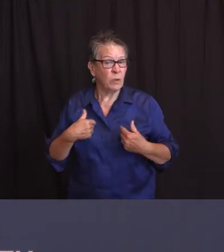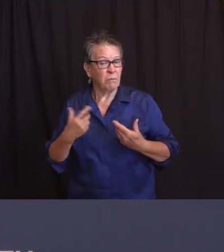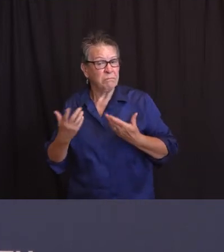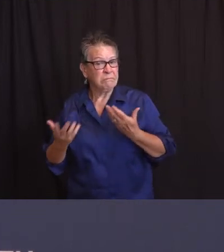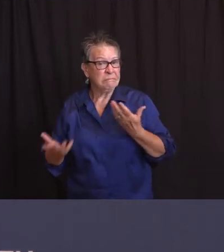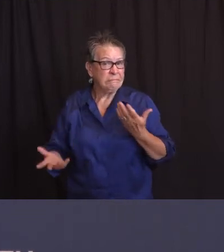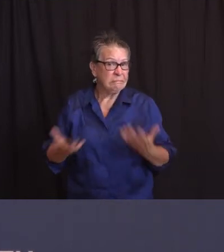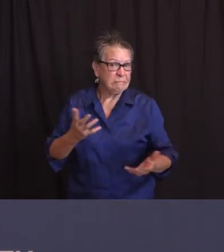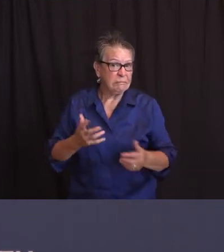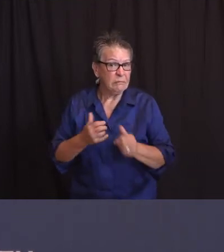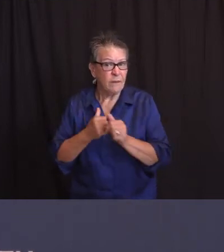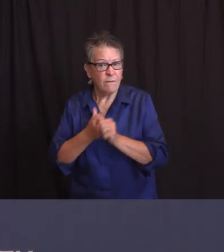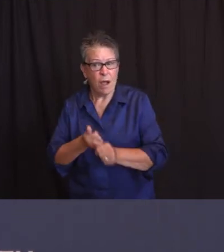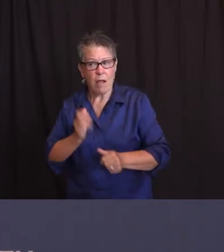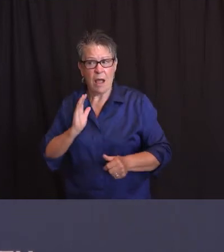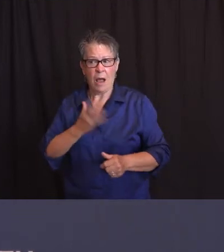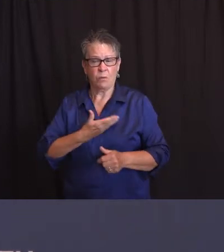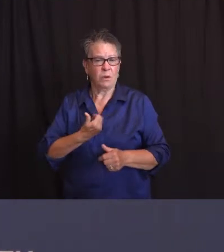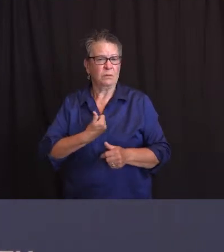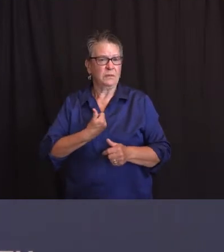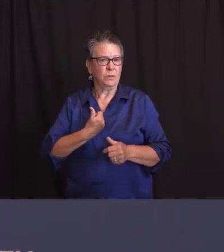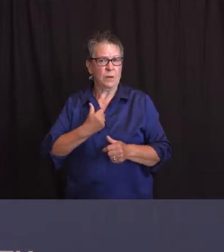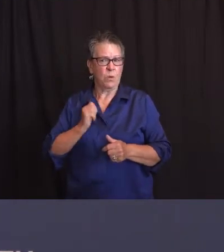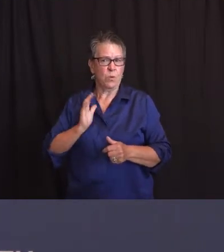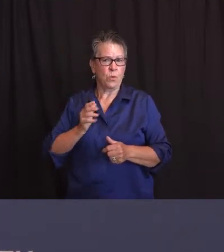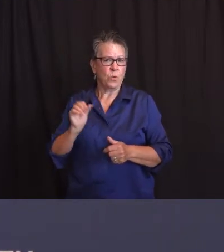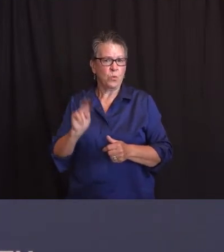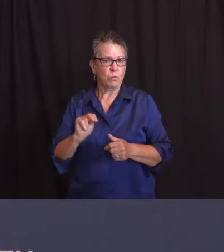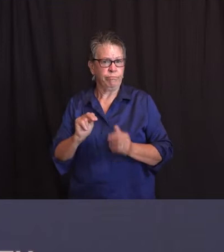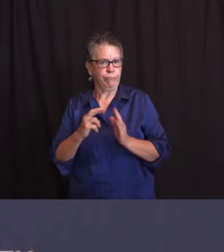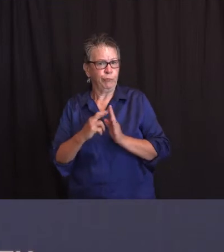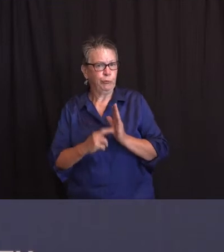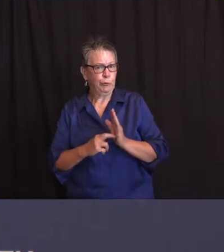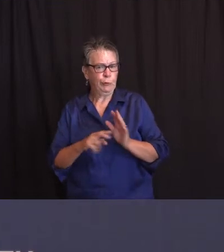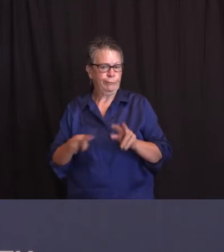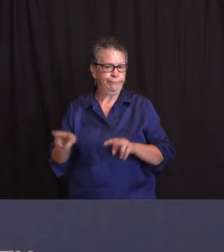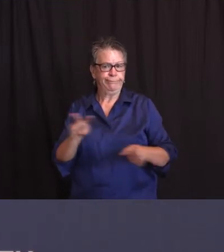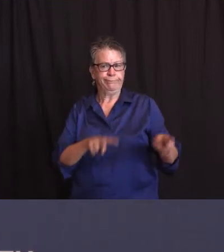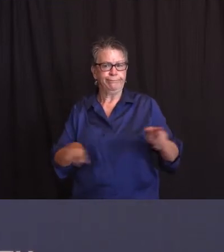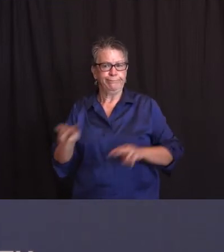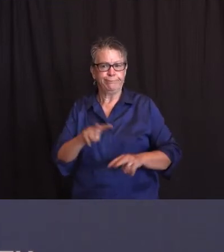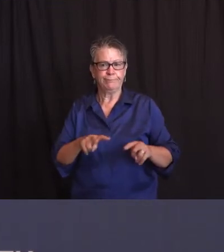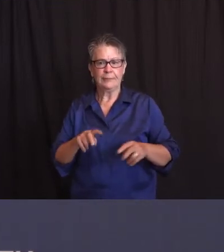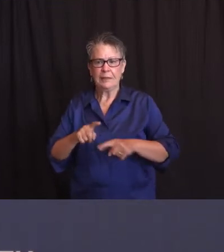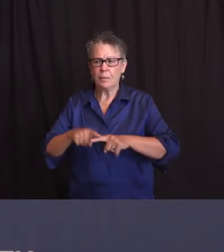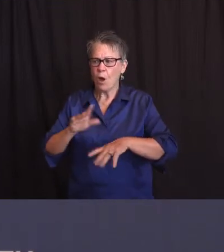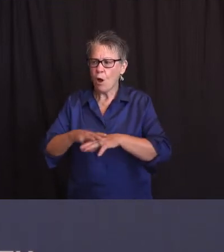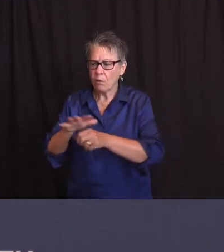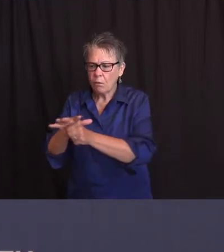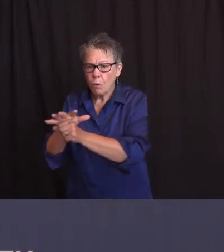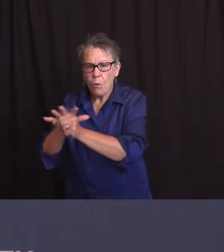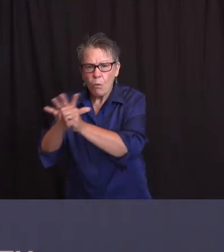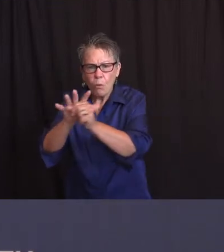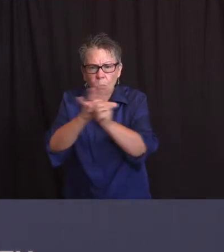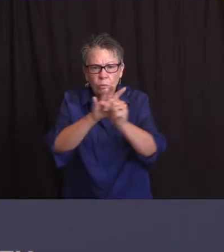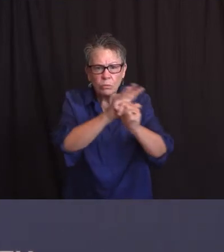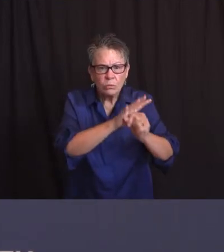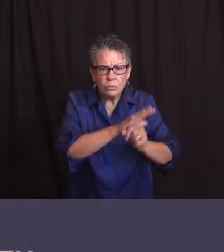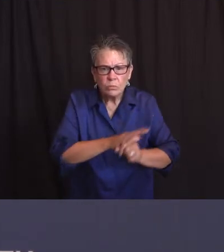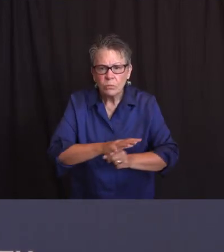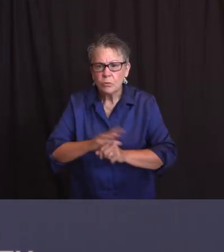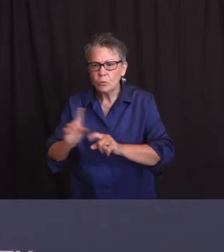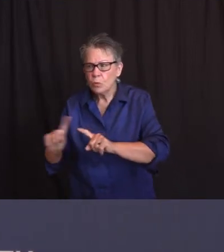a district to be based on the local realities. You can allow a district to lean in more strongly than